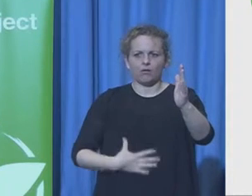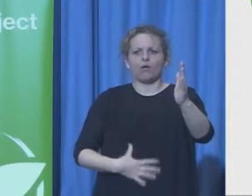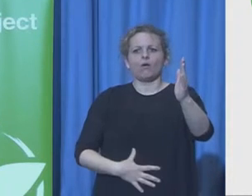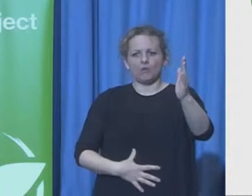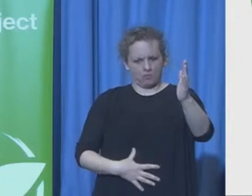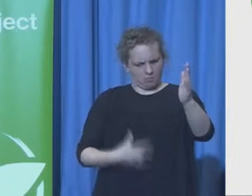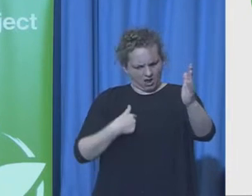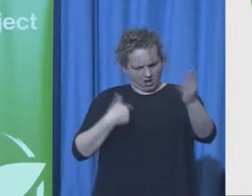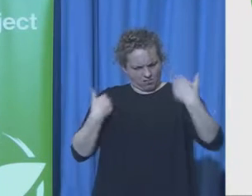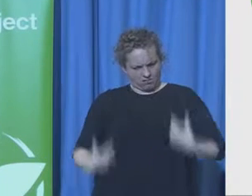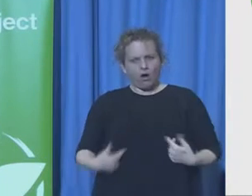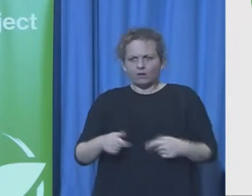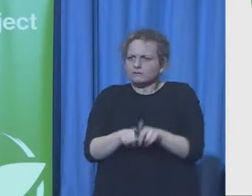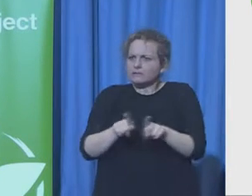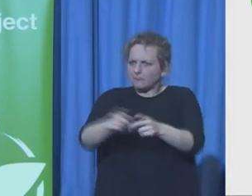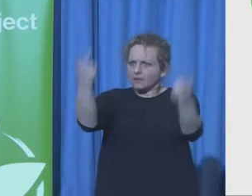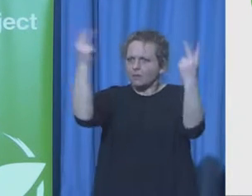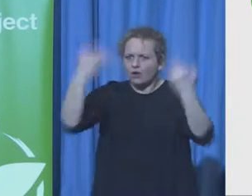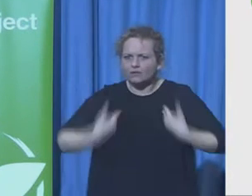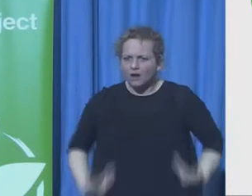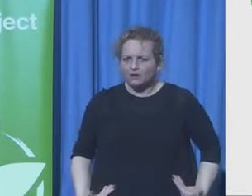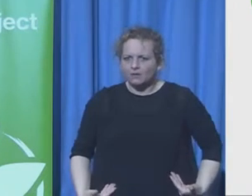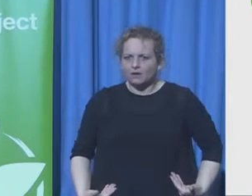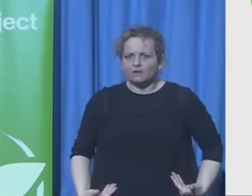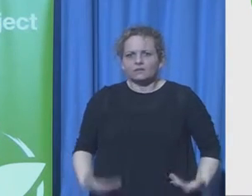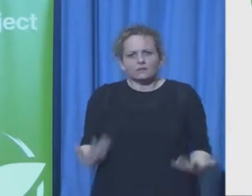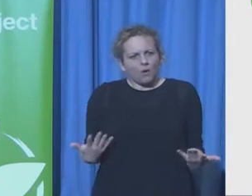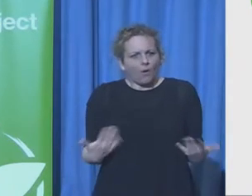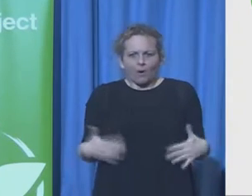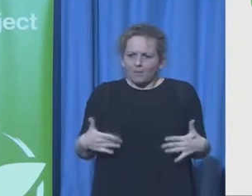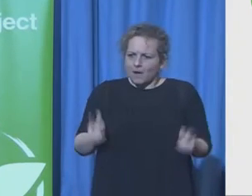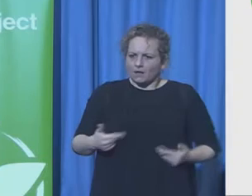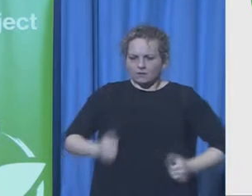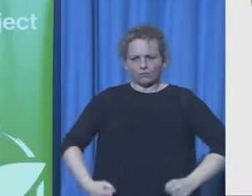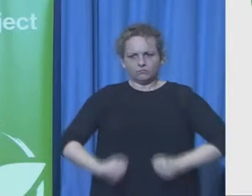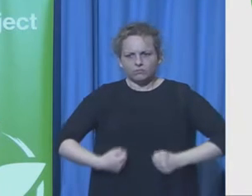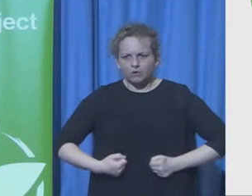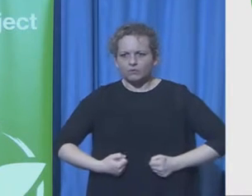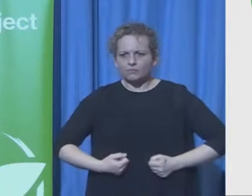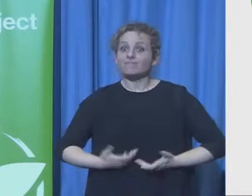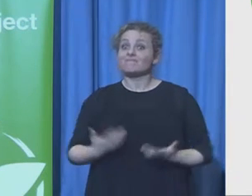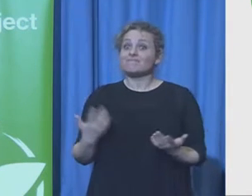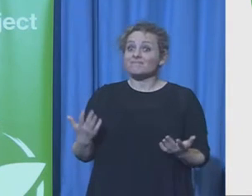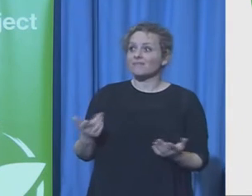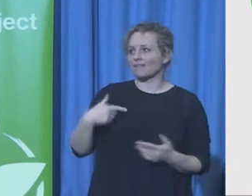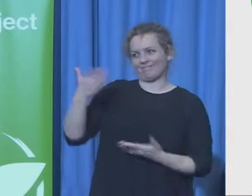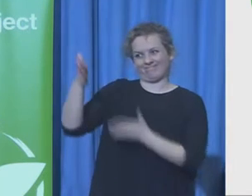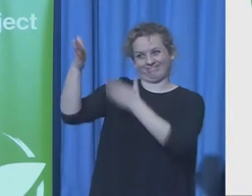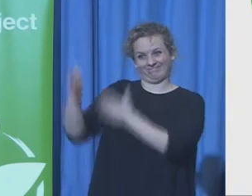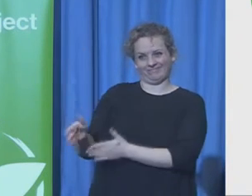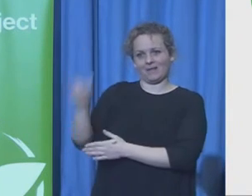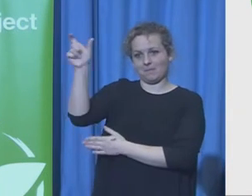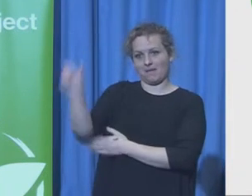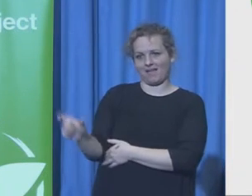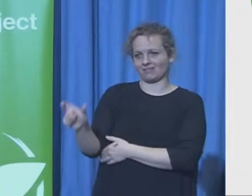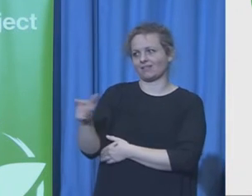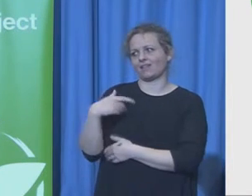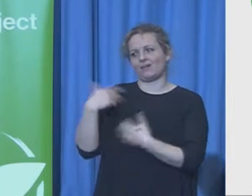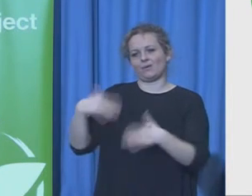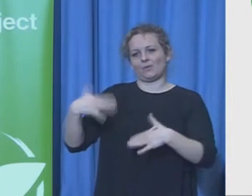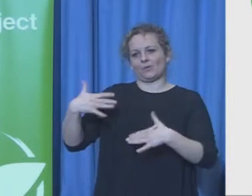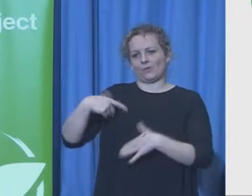to welcome Bart. Please give him a really warm round of applause, because this man is a dude. So Bart, you're very, very